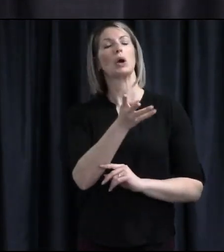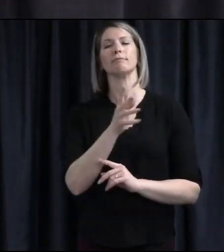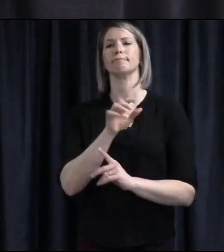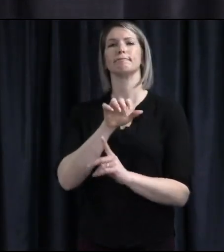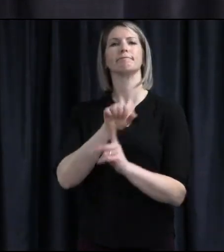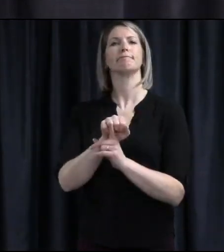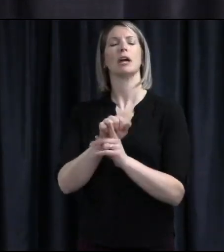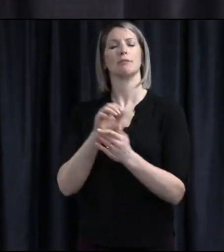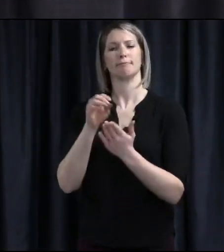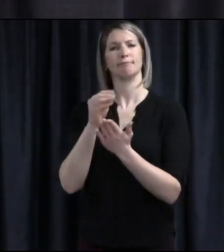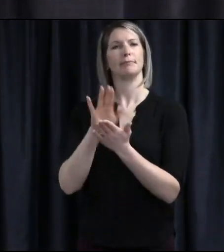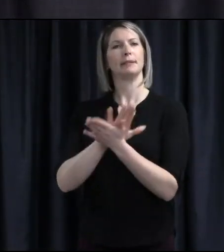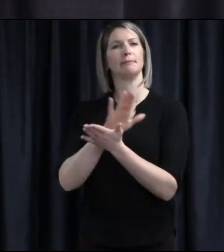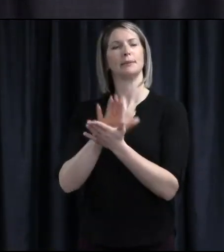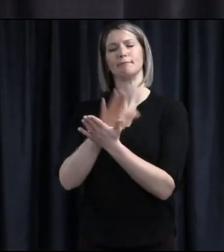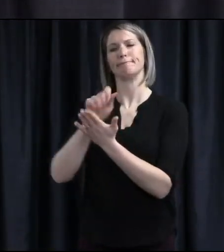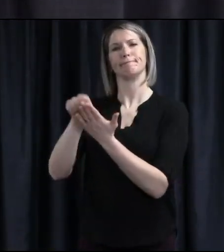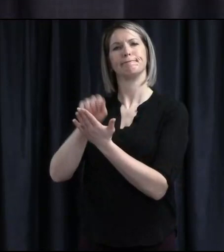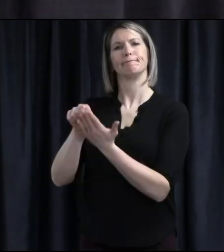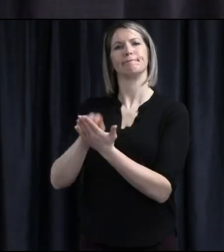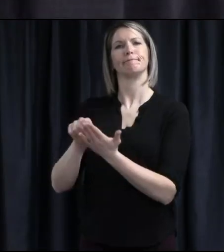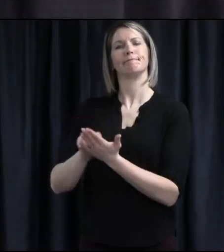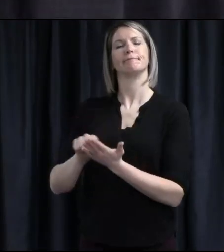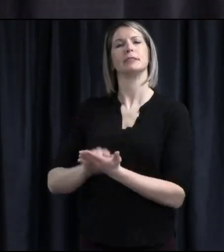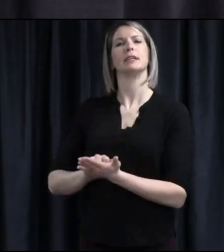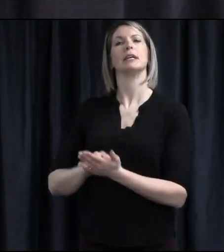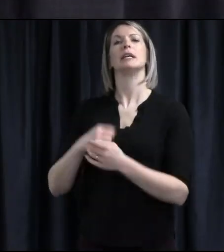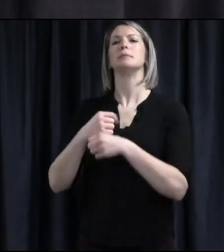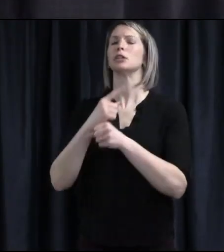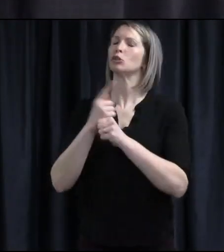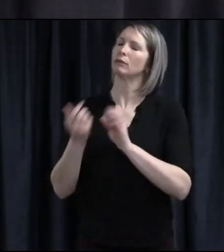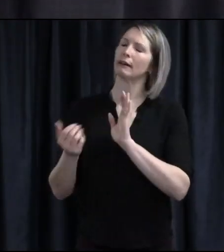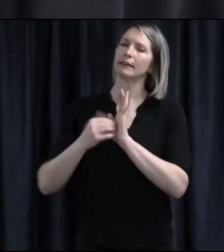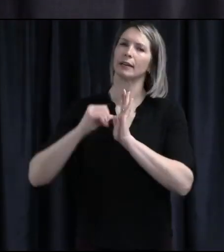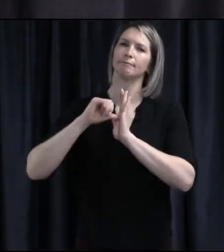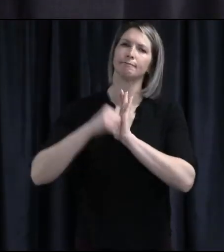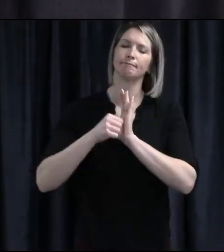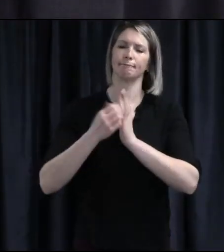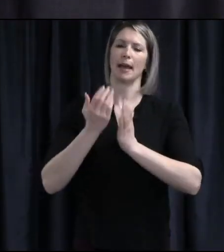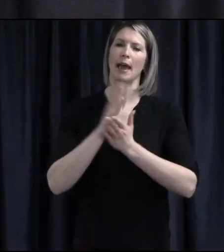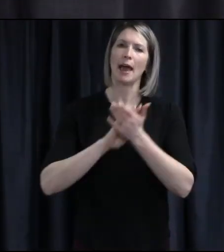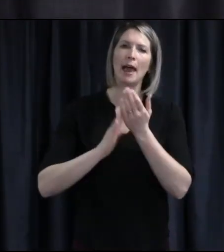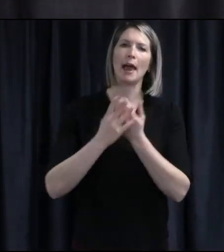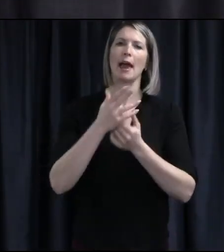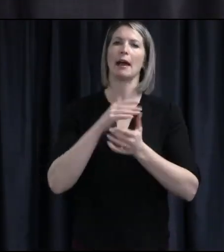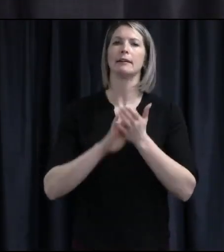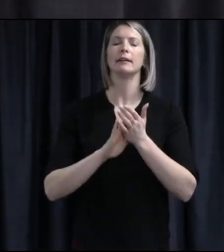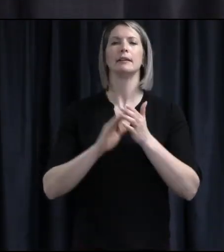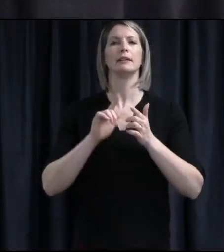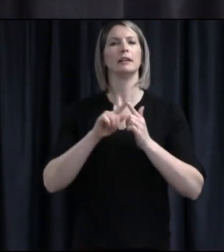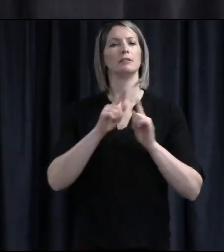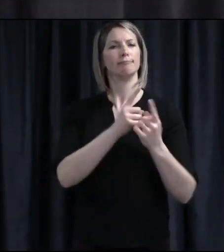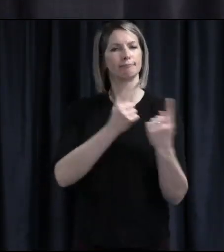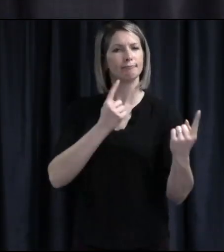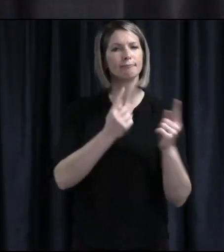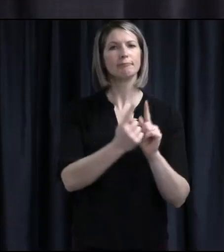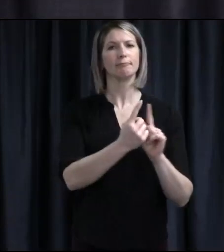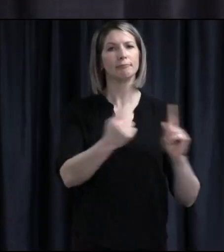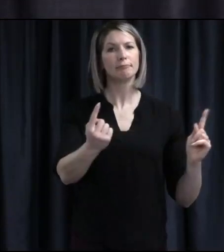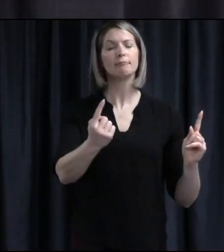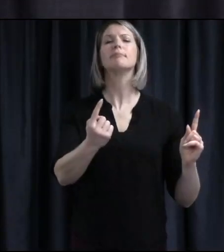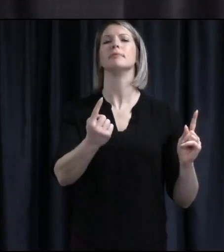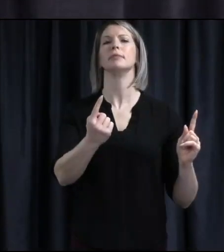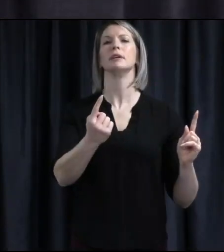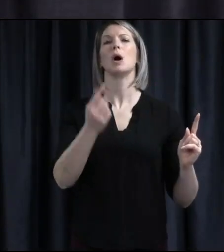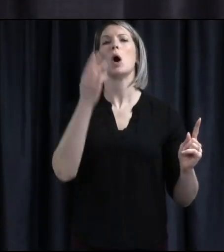sure that you practice social distancing, hand washing. These are key to prevent and stop and